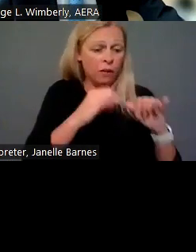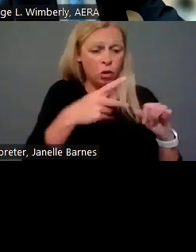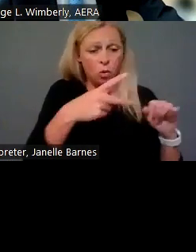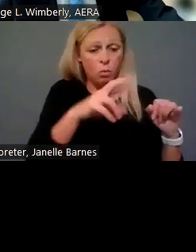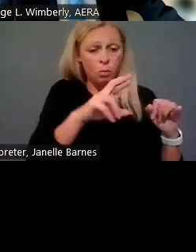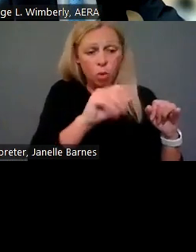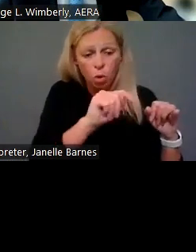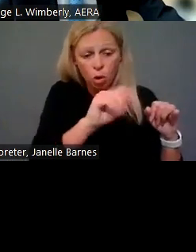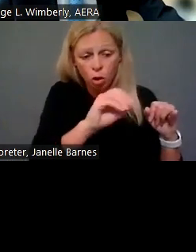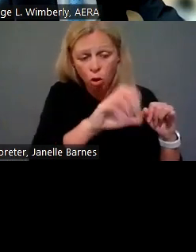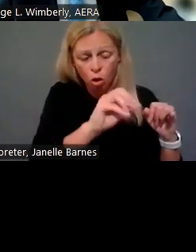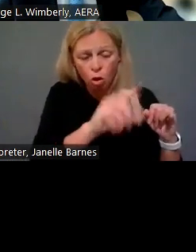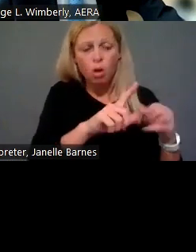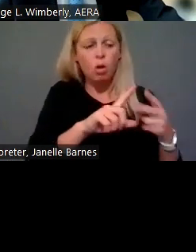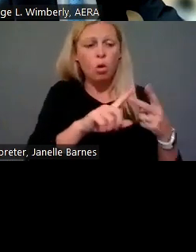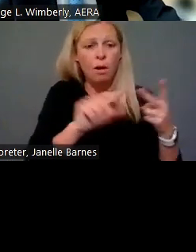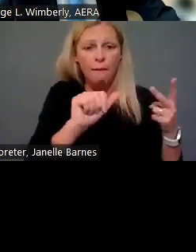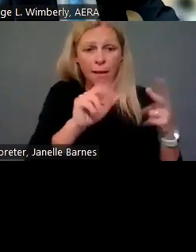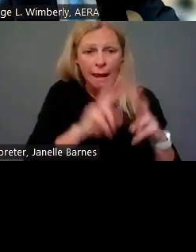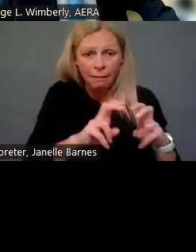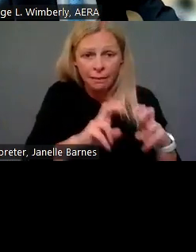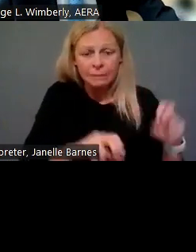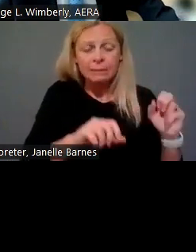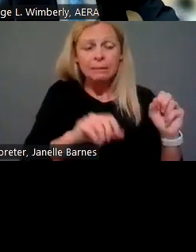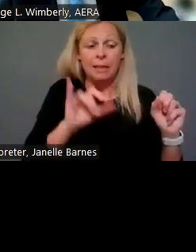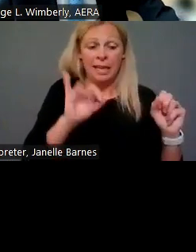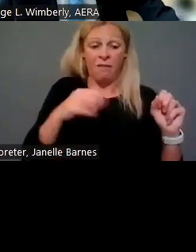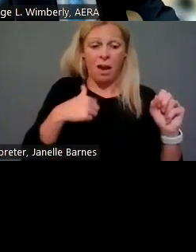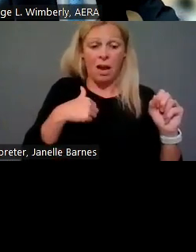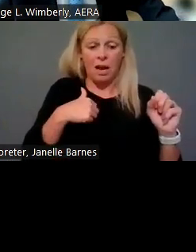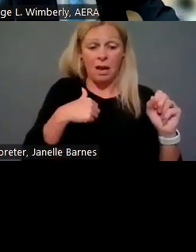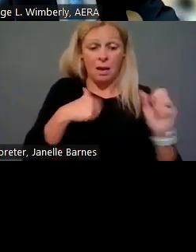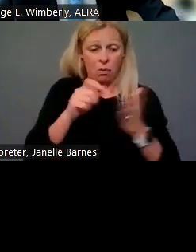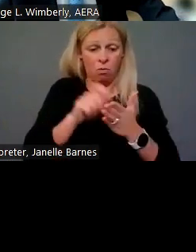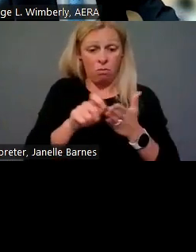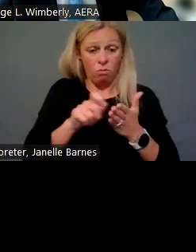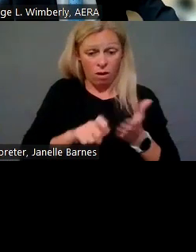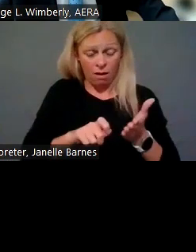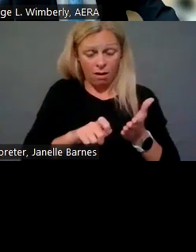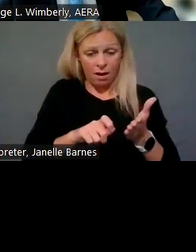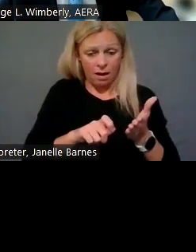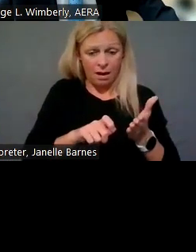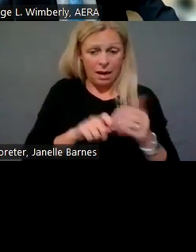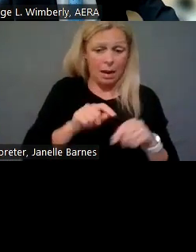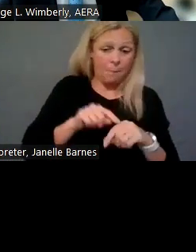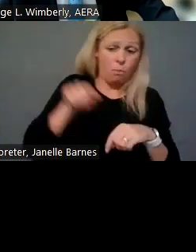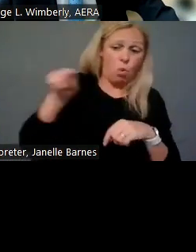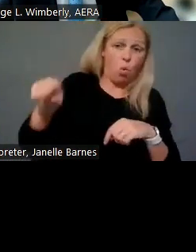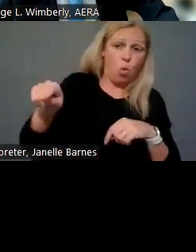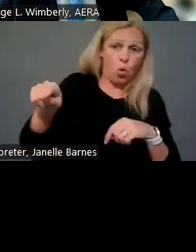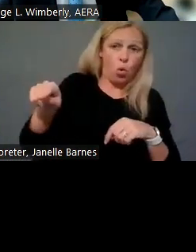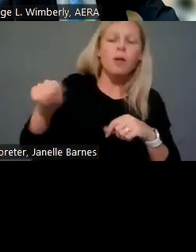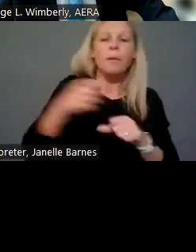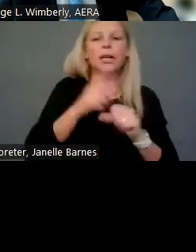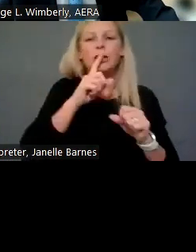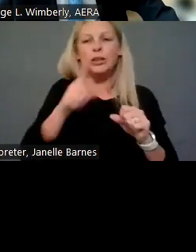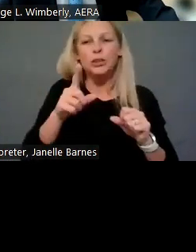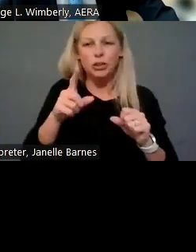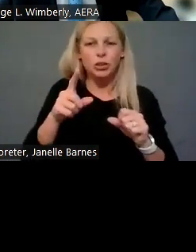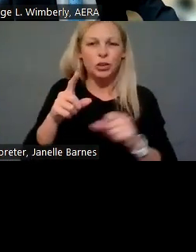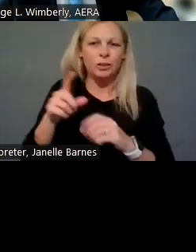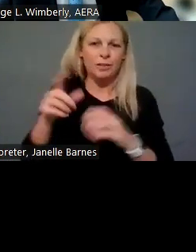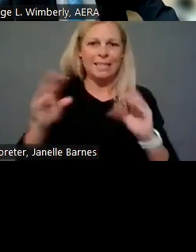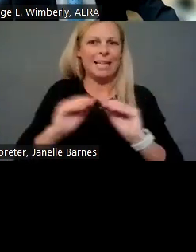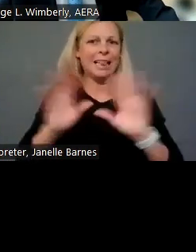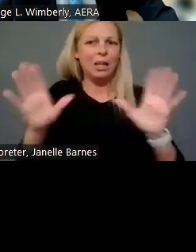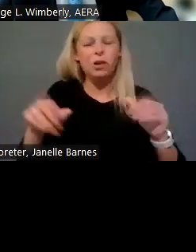analysis plan, or is that you, if you're referencing something, and it's always important there. Sometimes we get